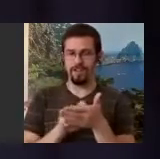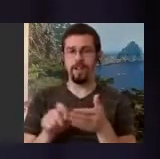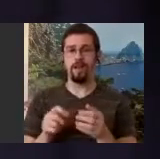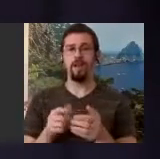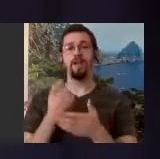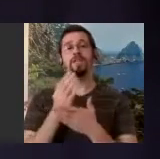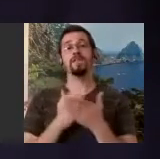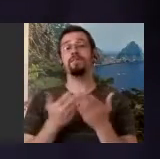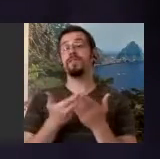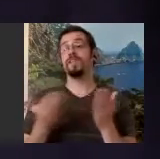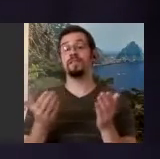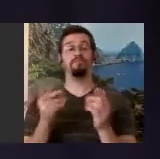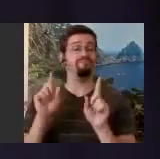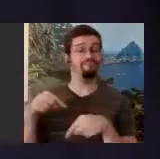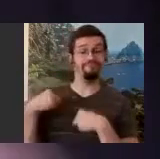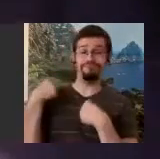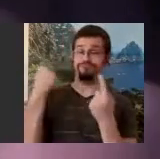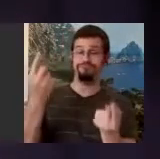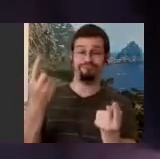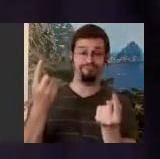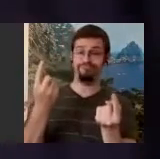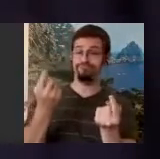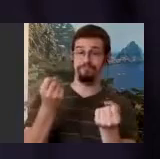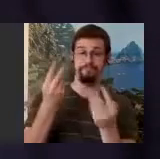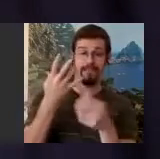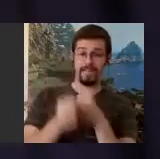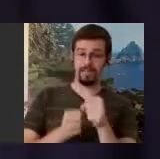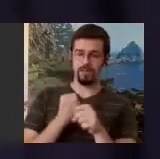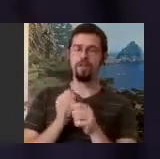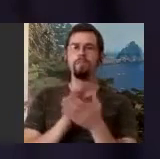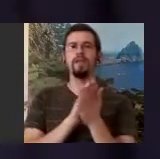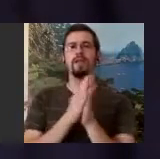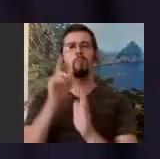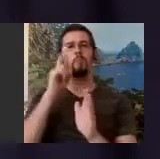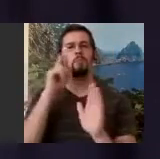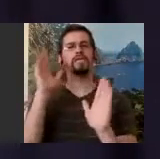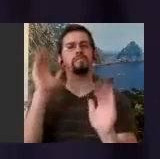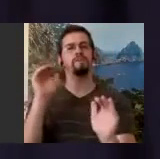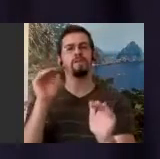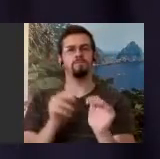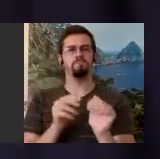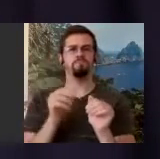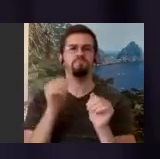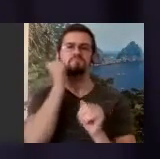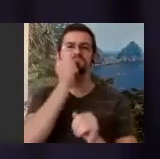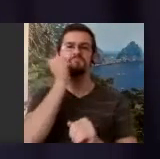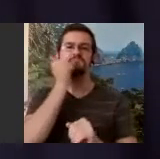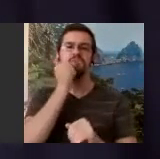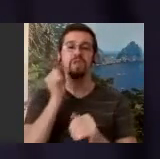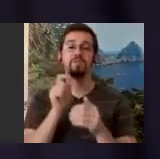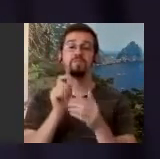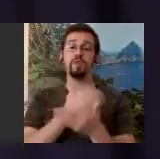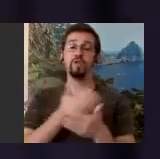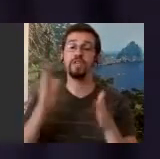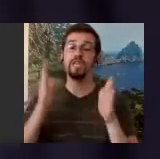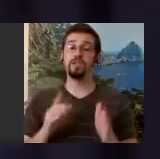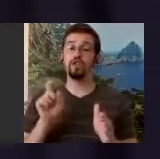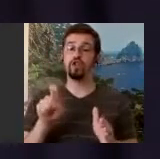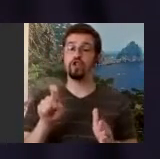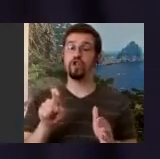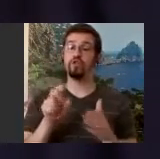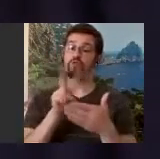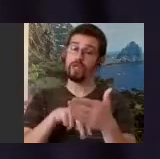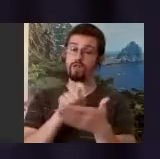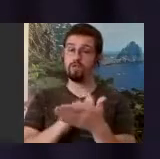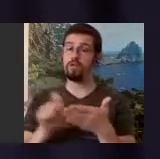20th century eventually came to be expected for the general musician to be able to read and write. At the same time,